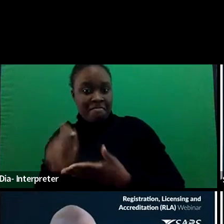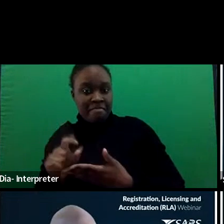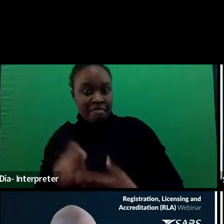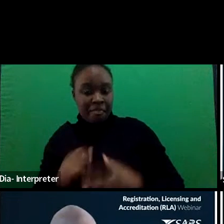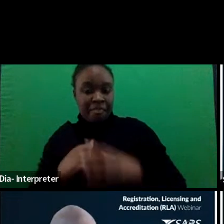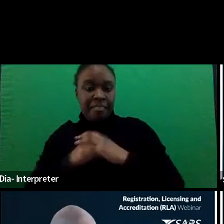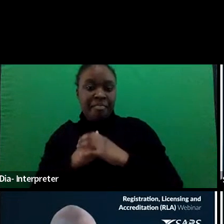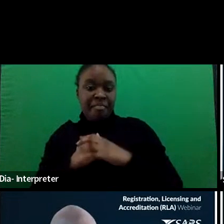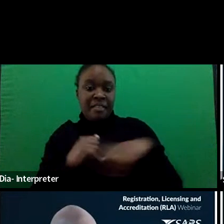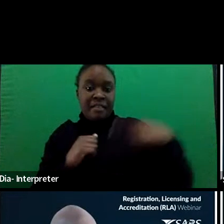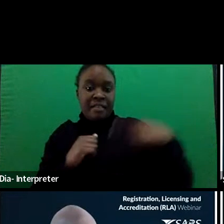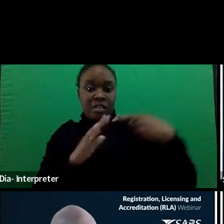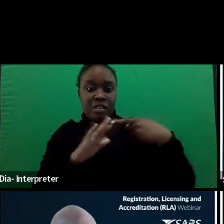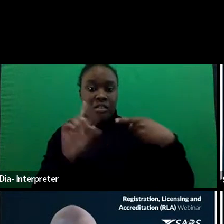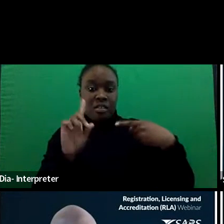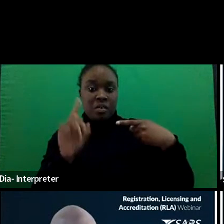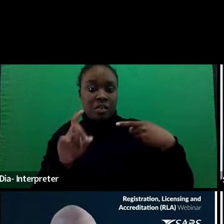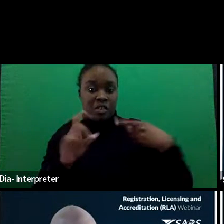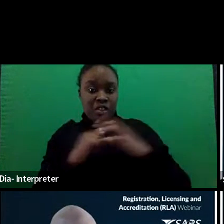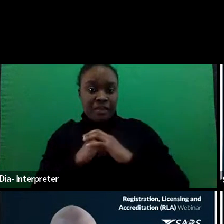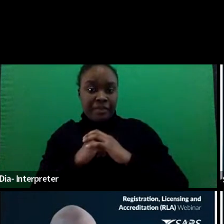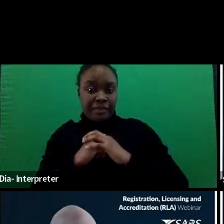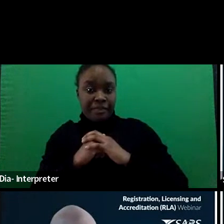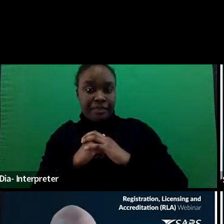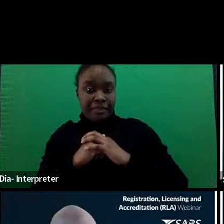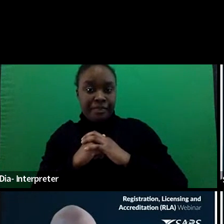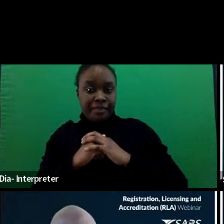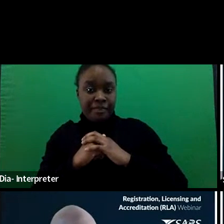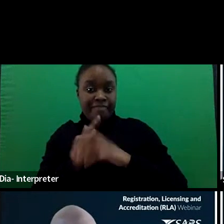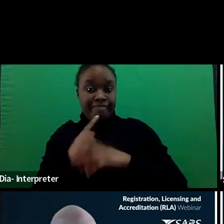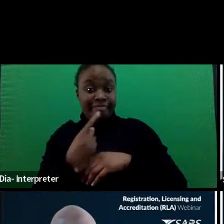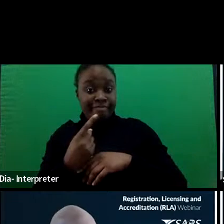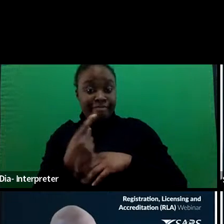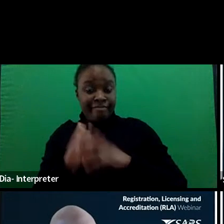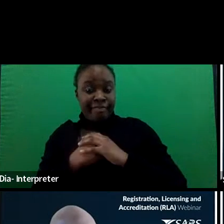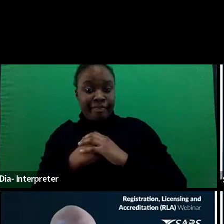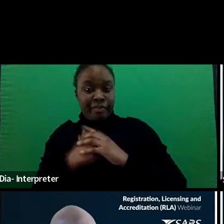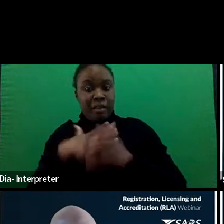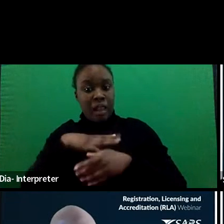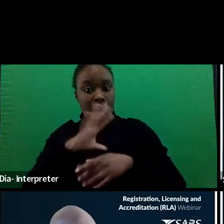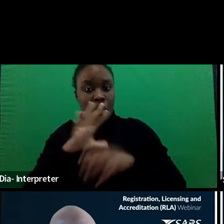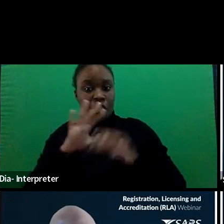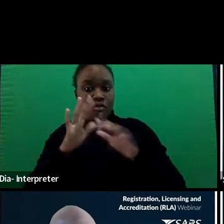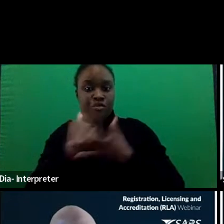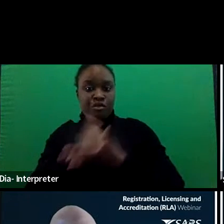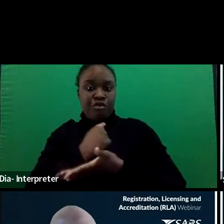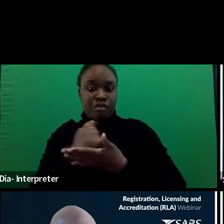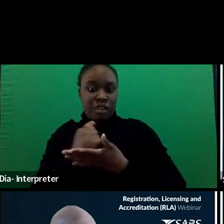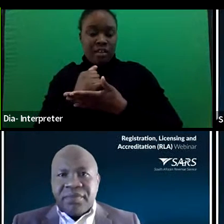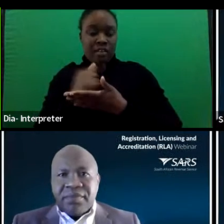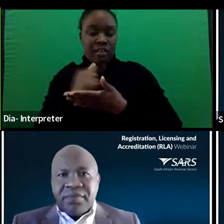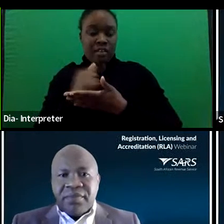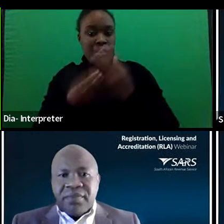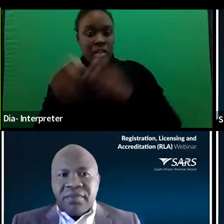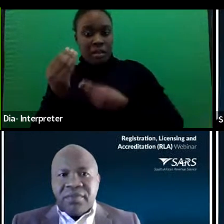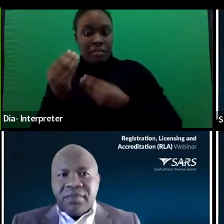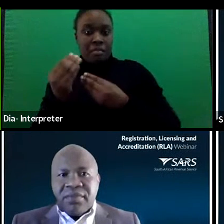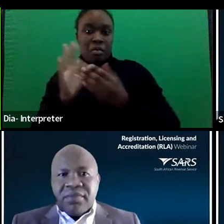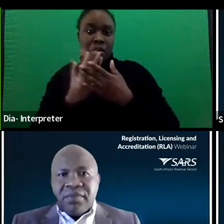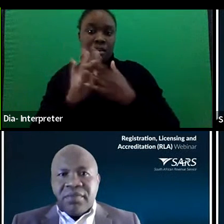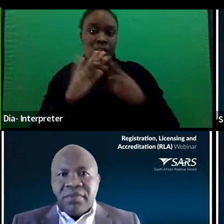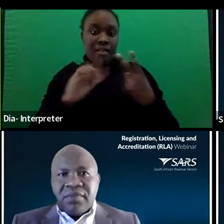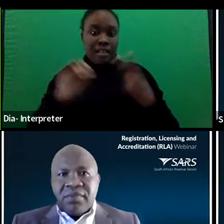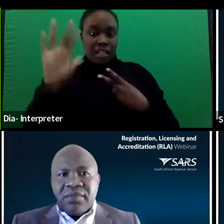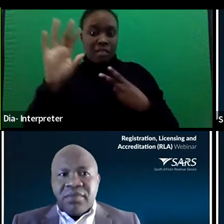And the first question that I have received from our traders says, I want to register for import and export license under my company